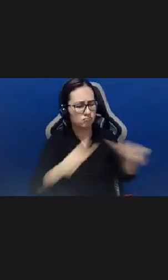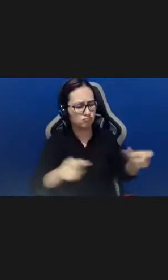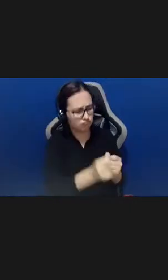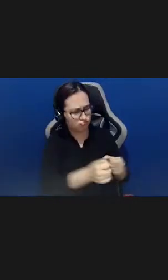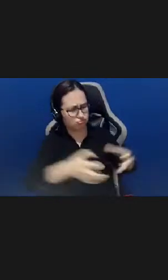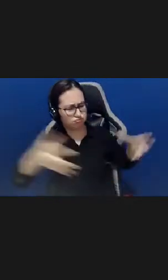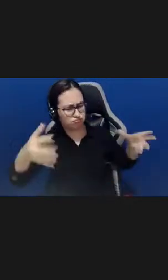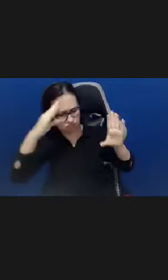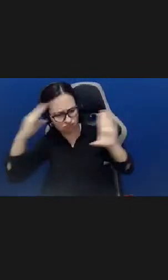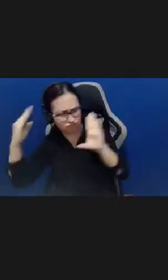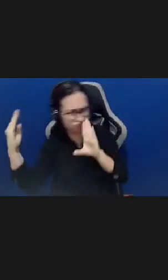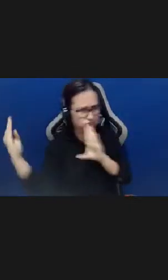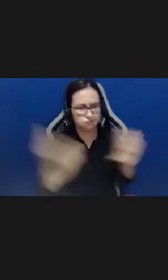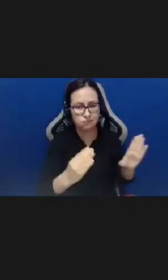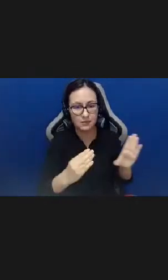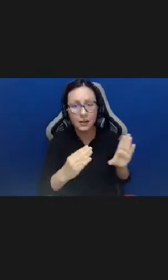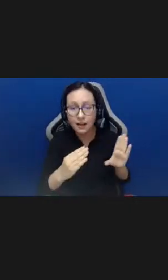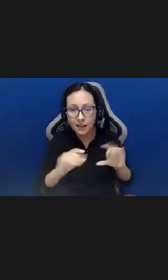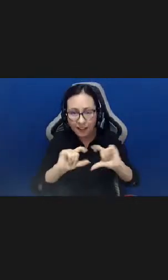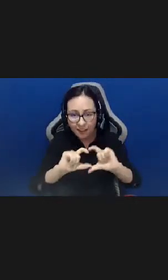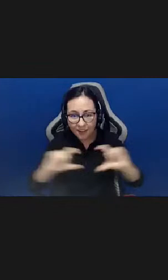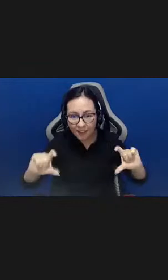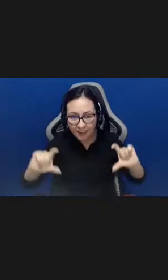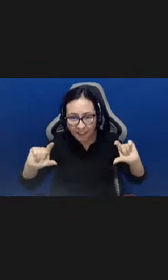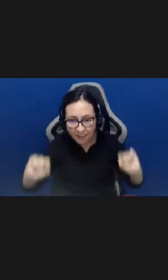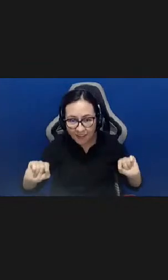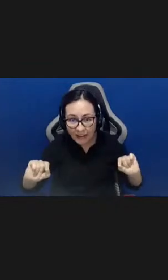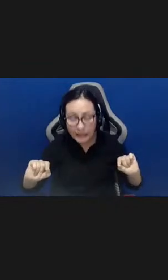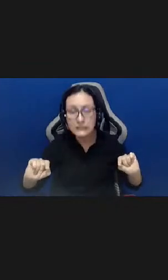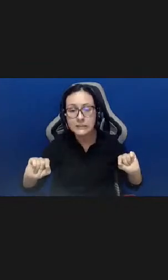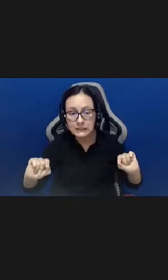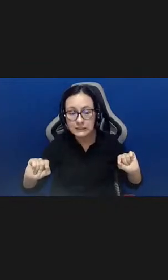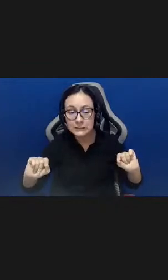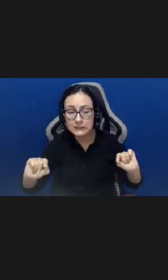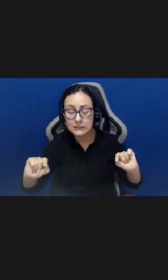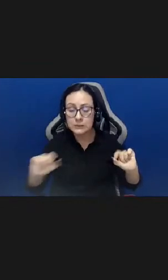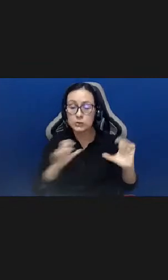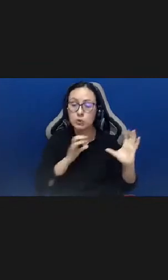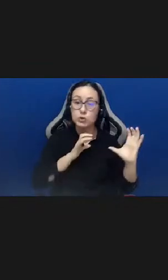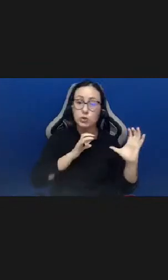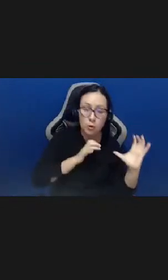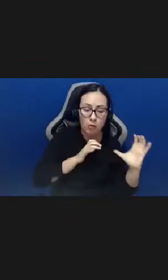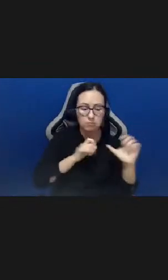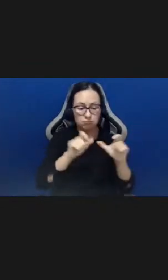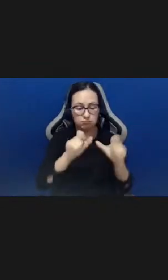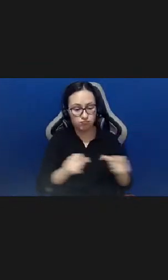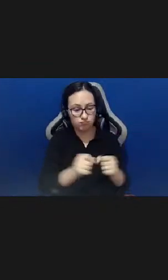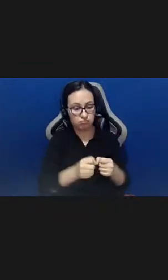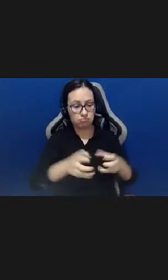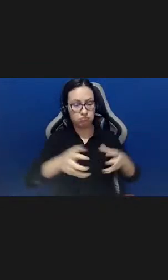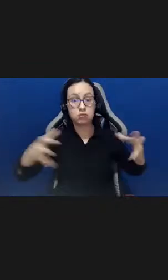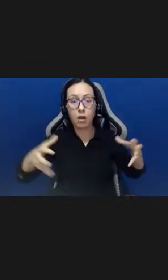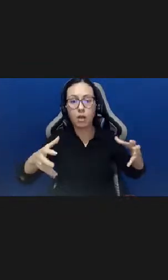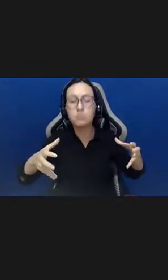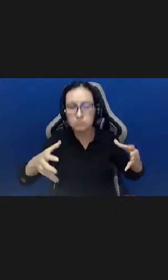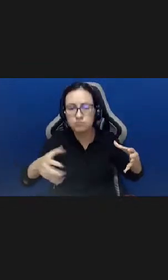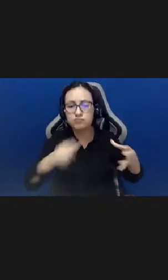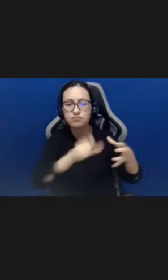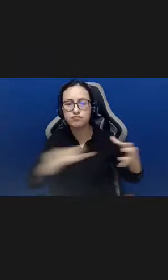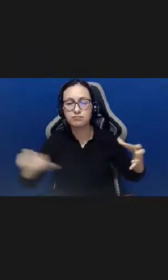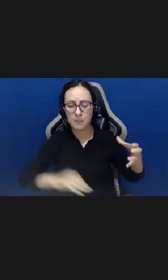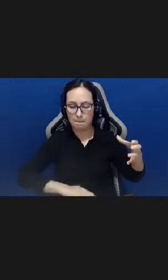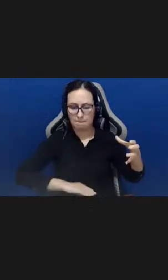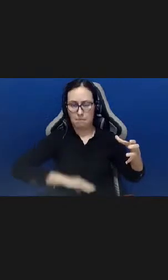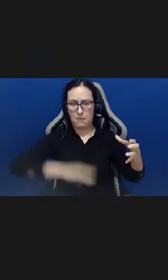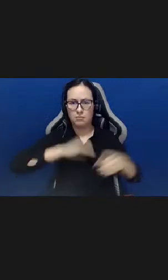burden of COVID is a burden on the older populations. 95% of the deaths occur 65 years and older. And